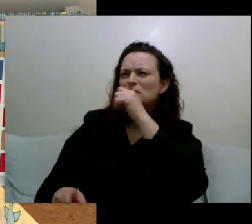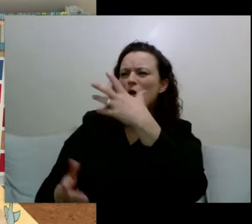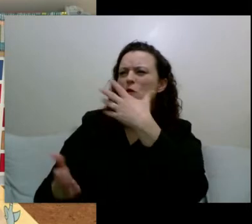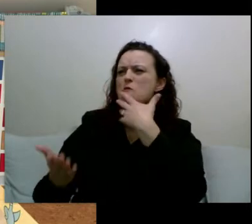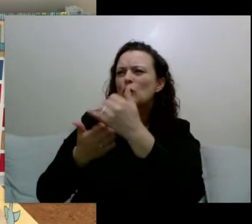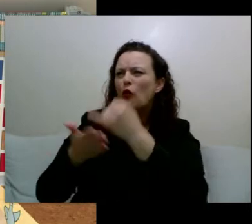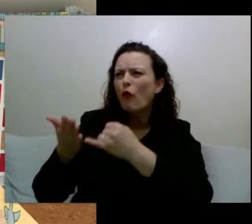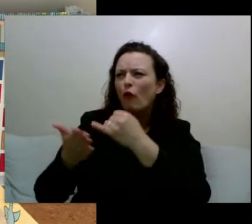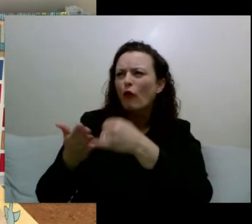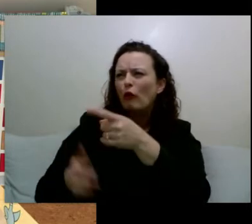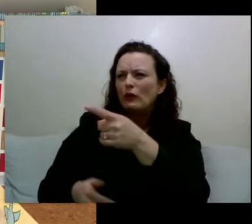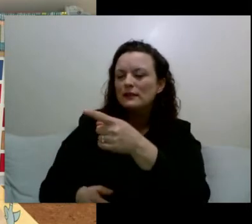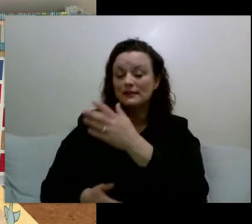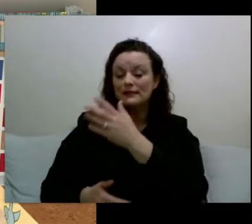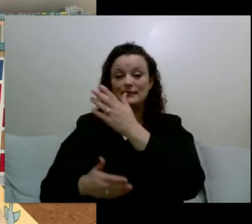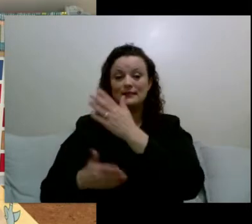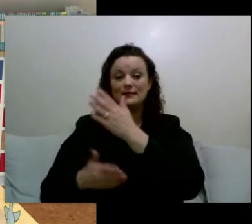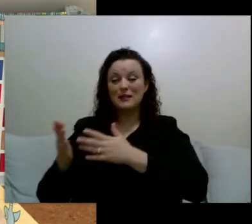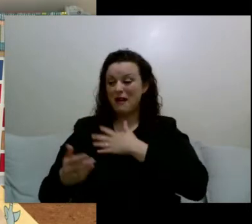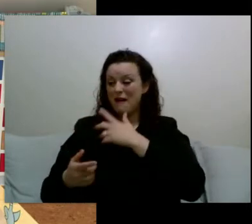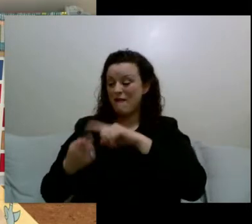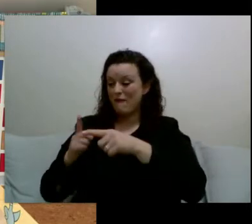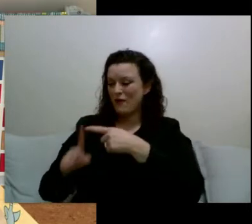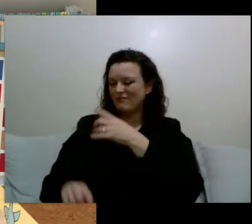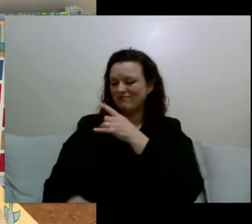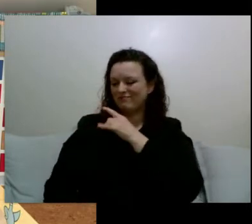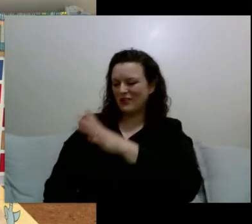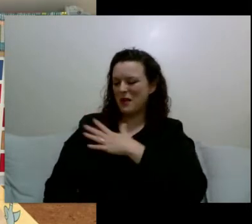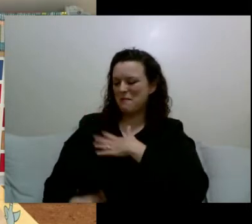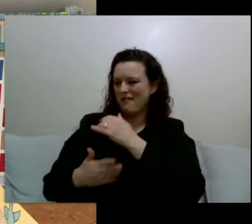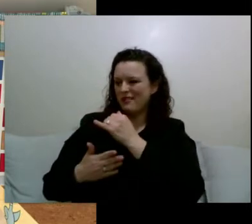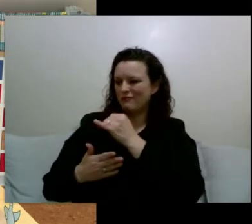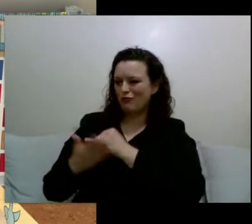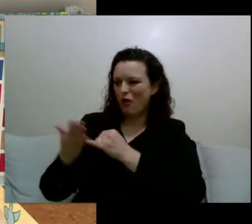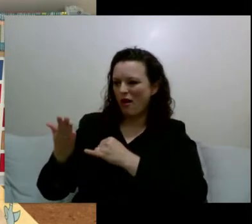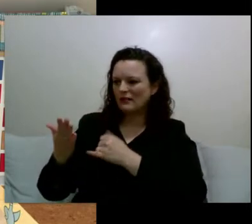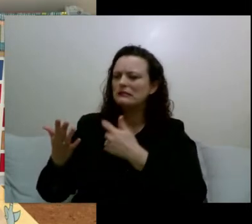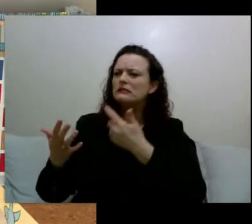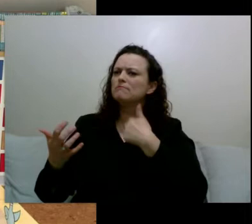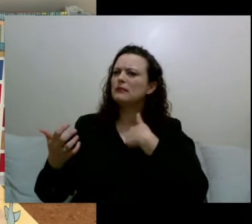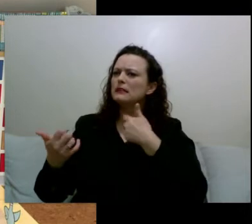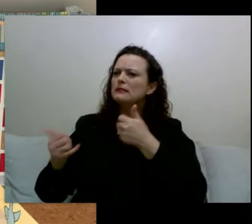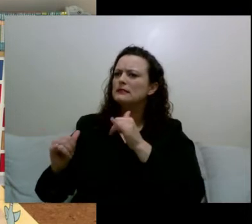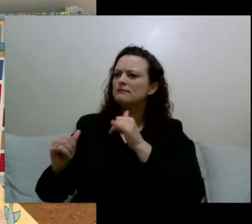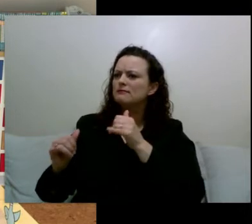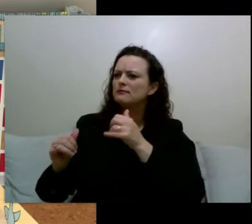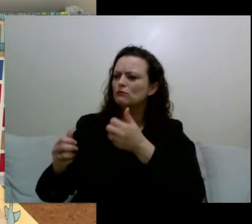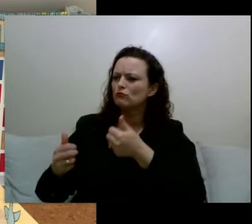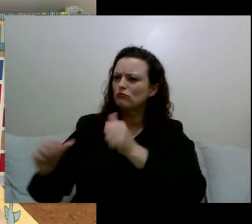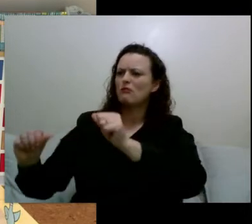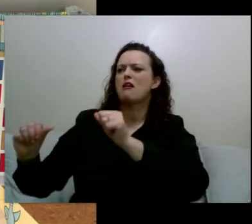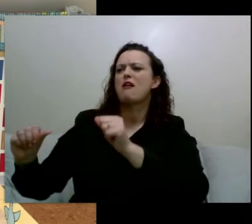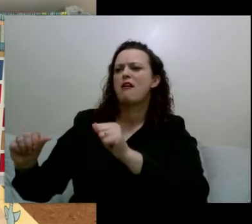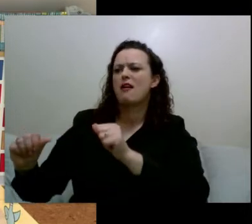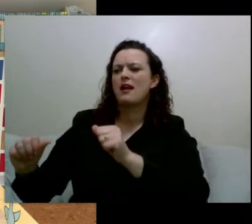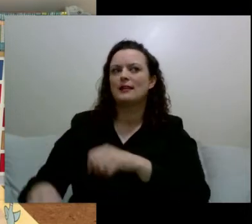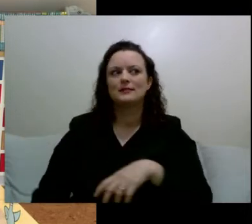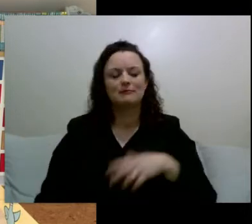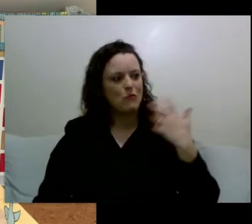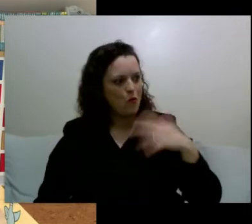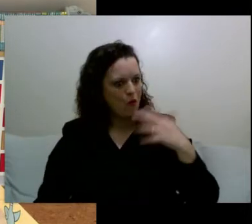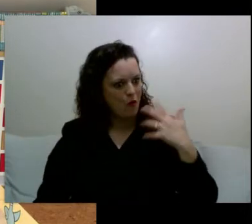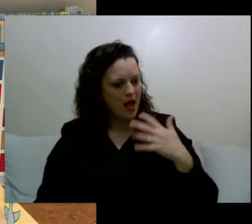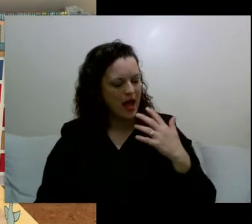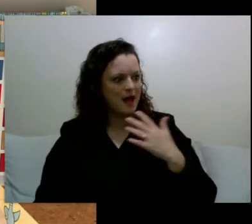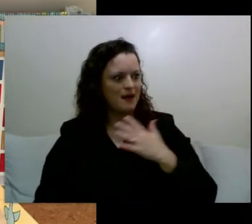drawings, but I still try my best. Wow, Zach, that's a pretty deep question. Yes, there are a lot of people who didn't